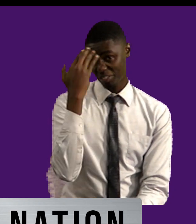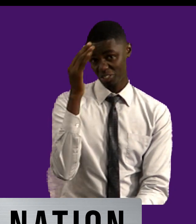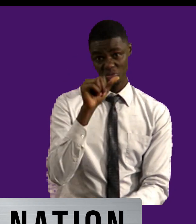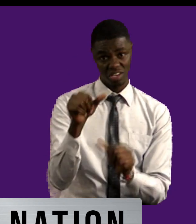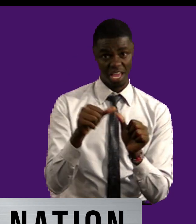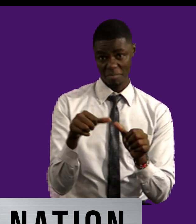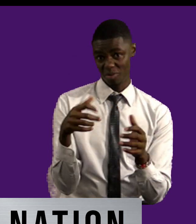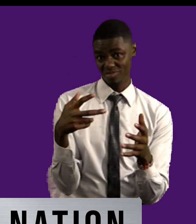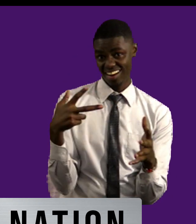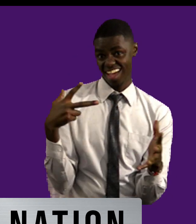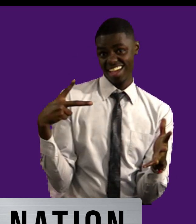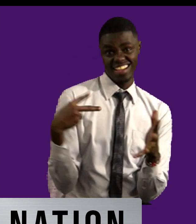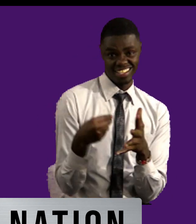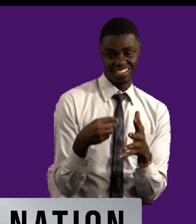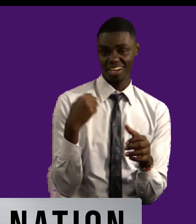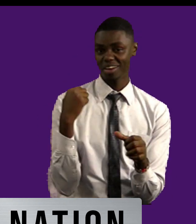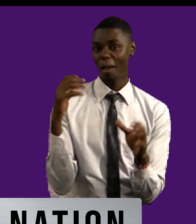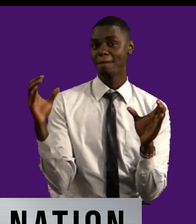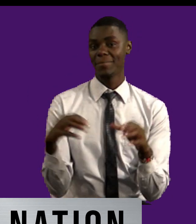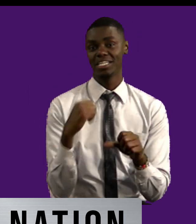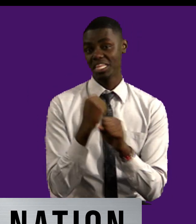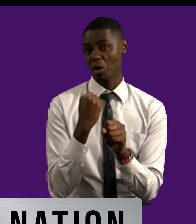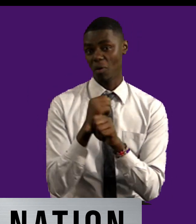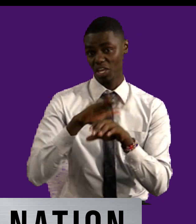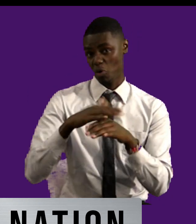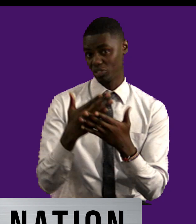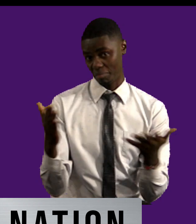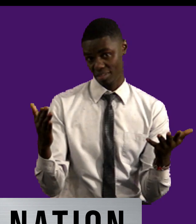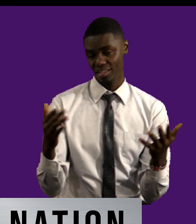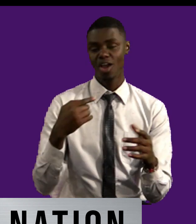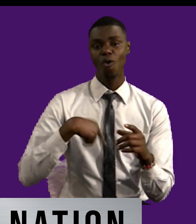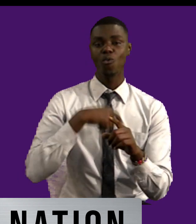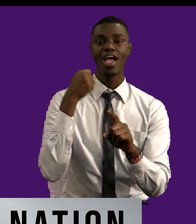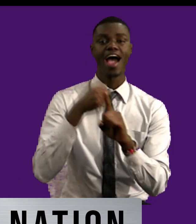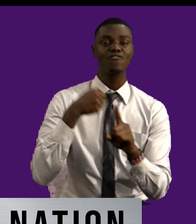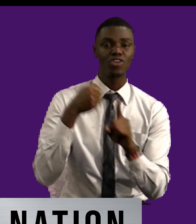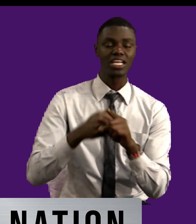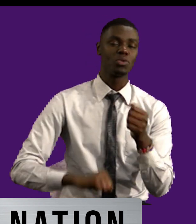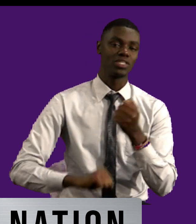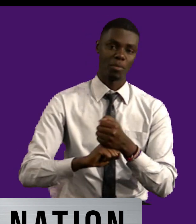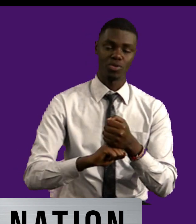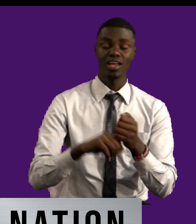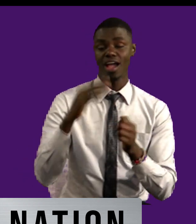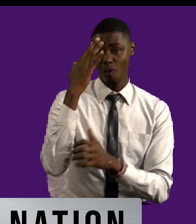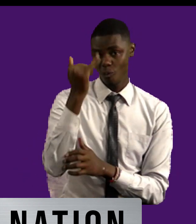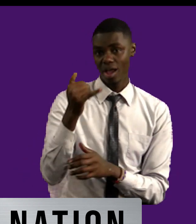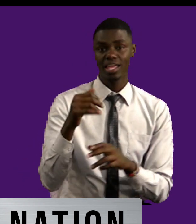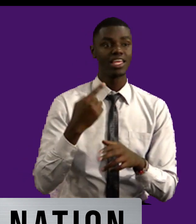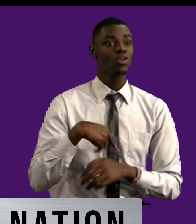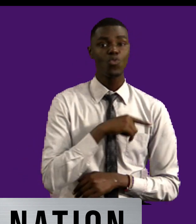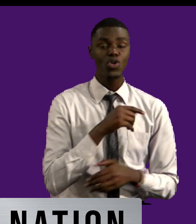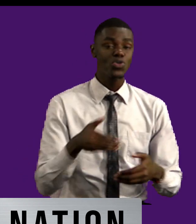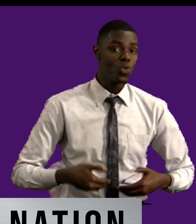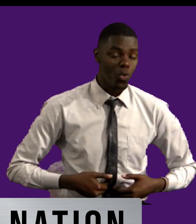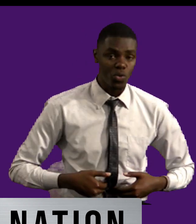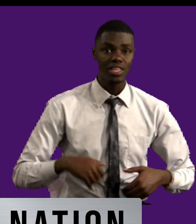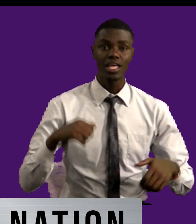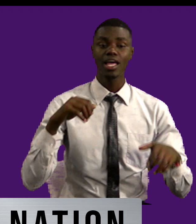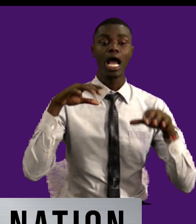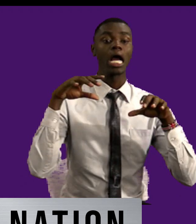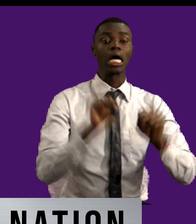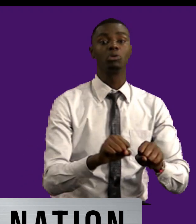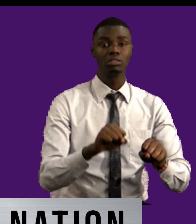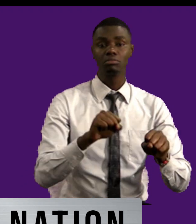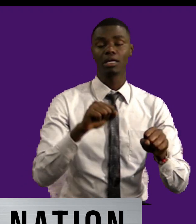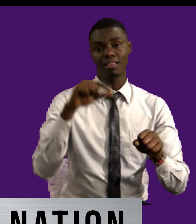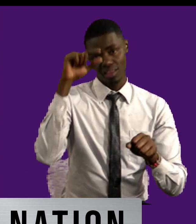about Inject Party, but they are working on something, and we advocate for it because there is no way we young people are going to take over the